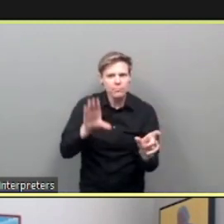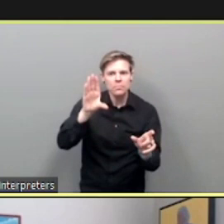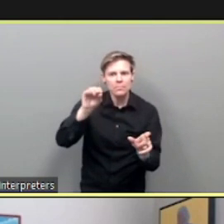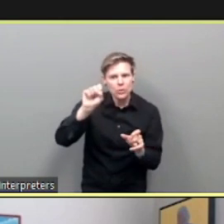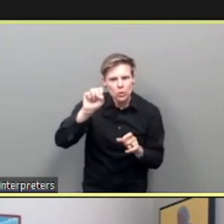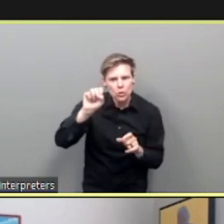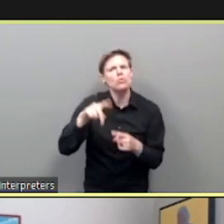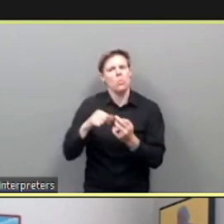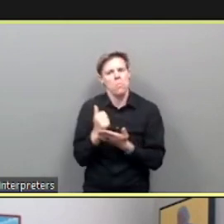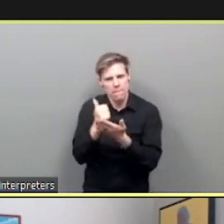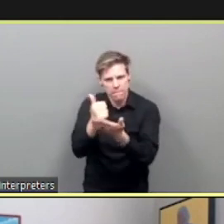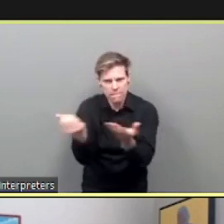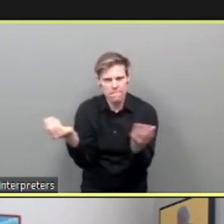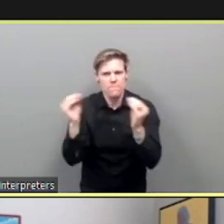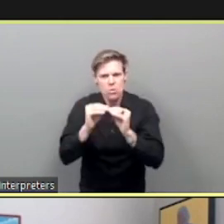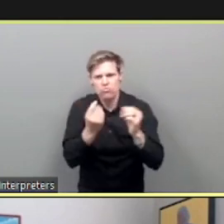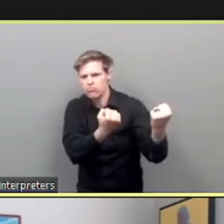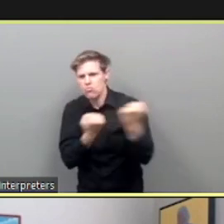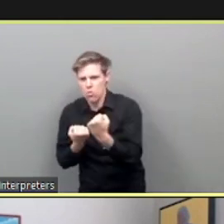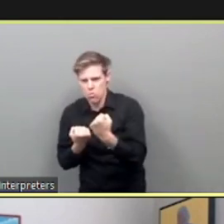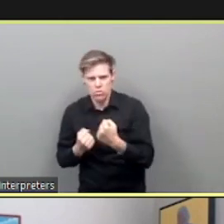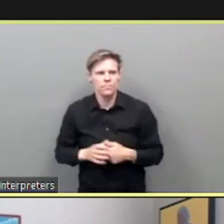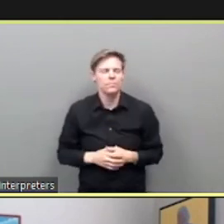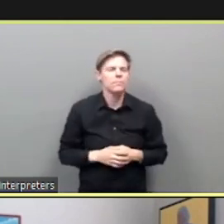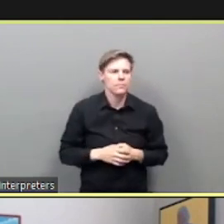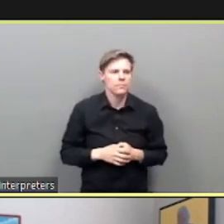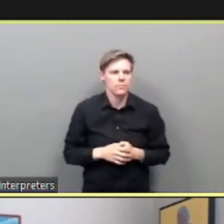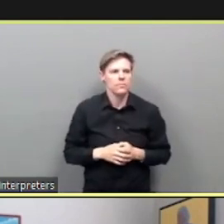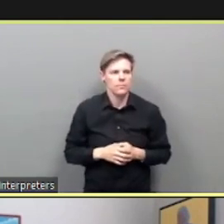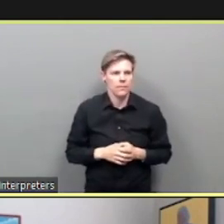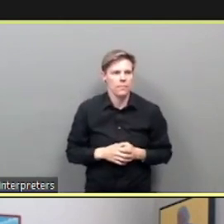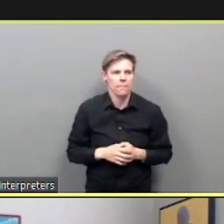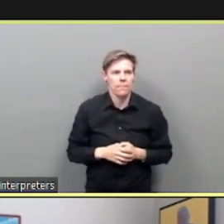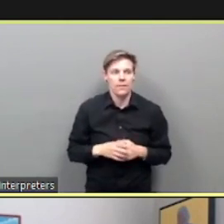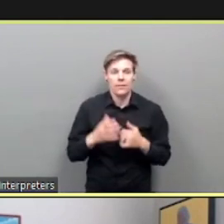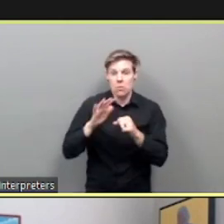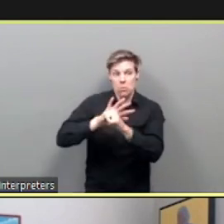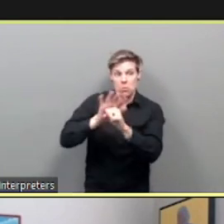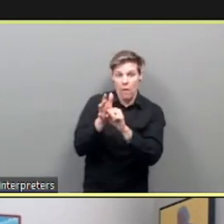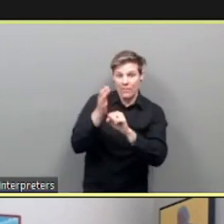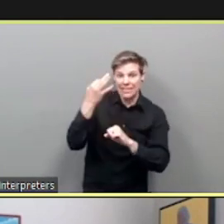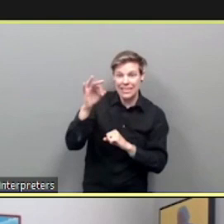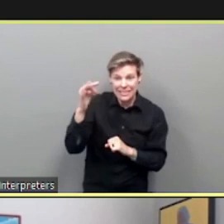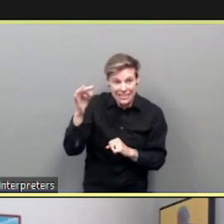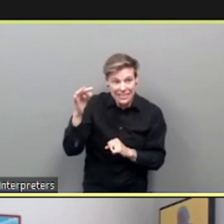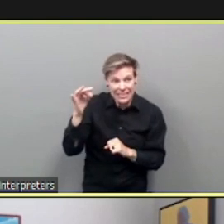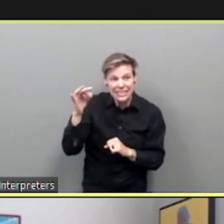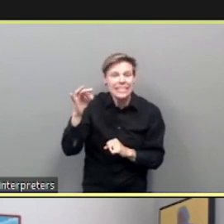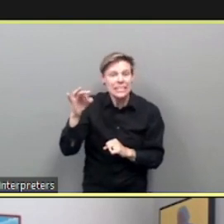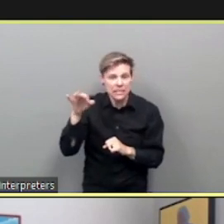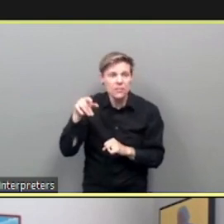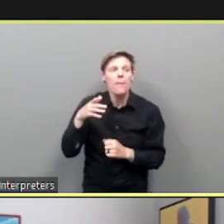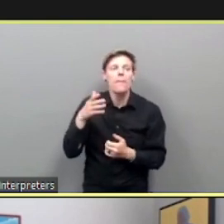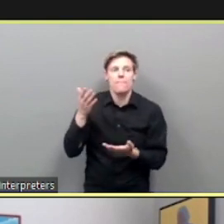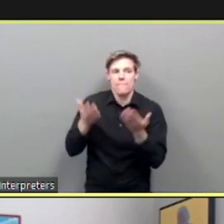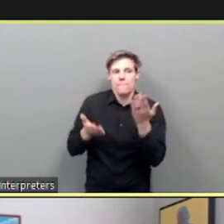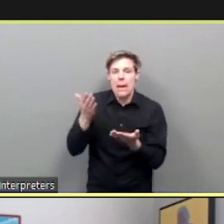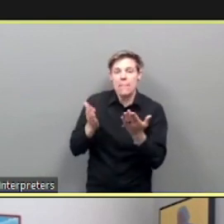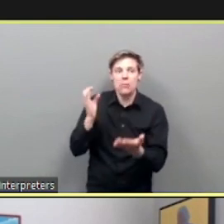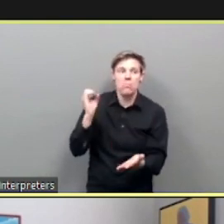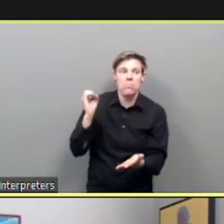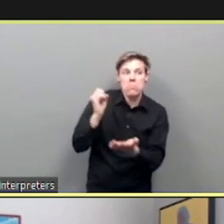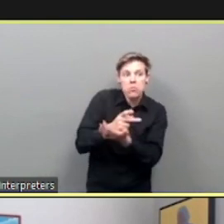And just for like kind of coming attractions, COVID-19 vaccines also may be approved for other